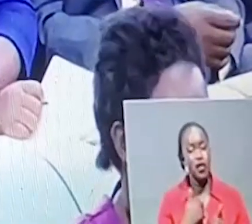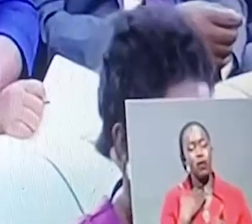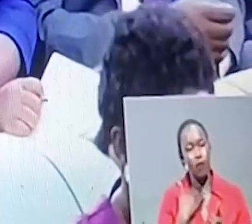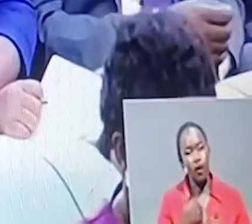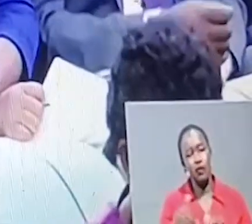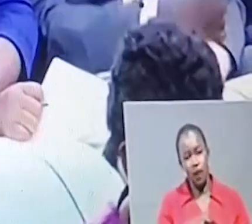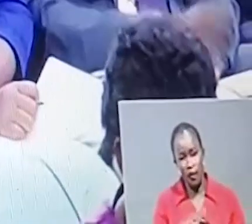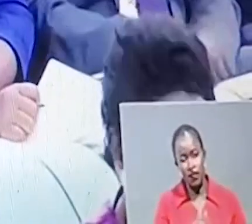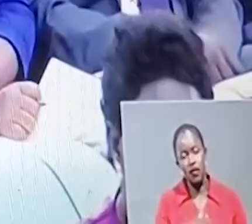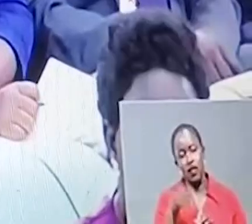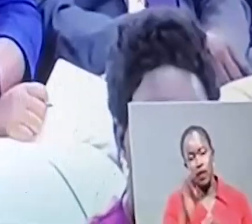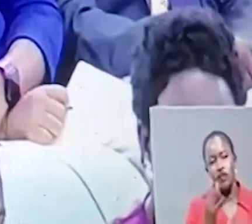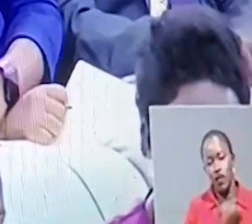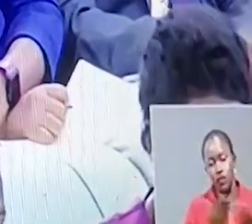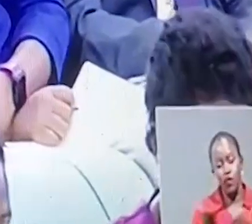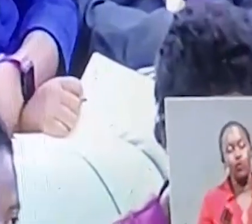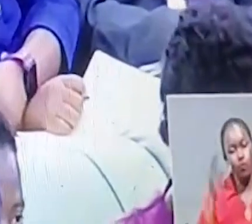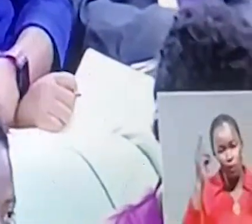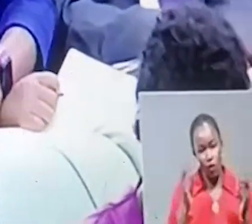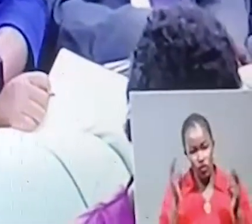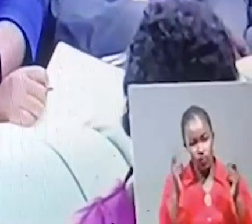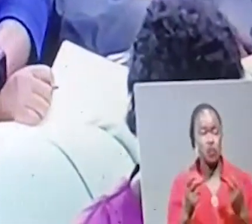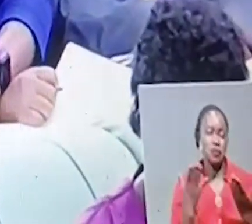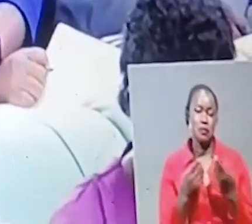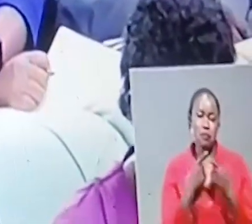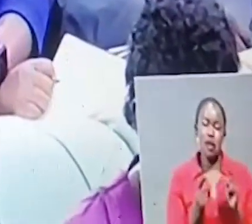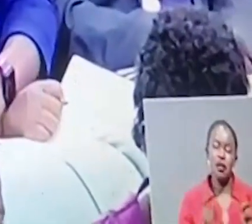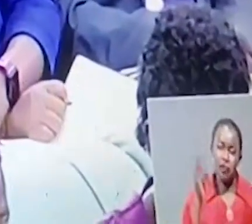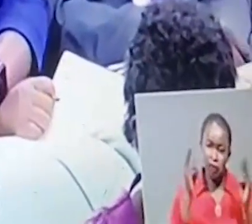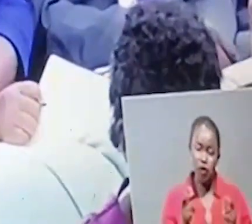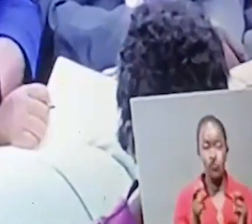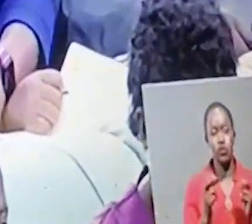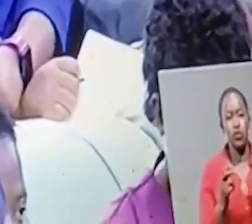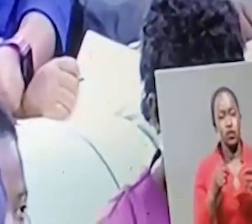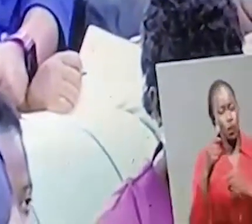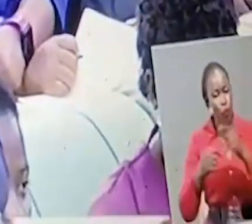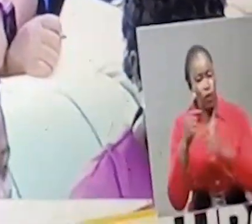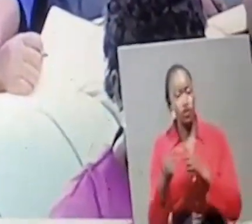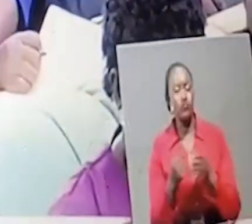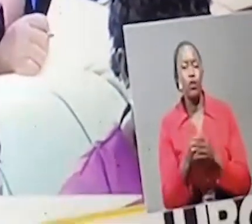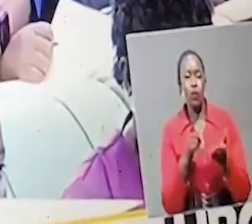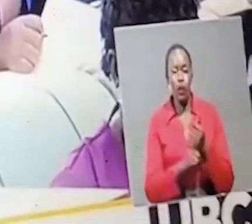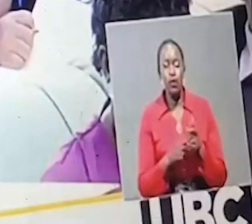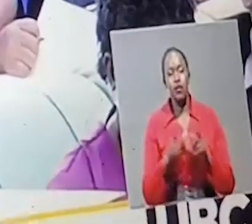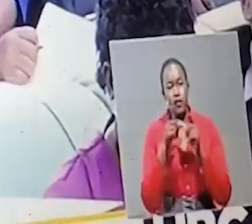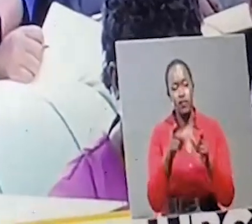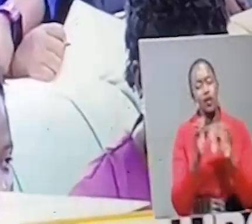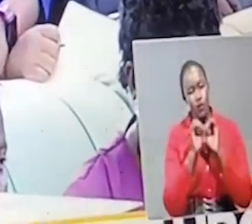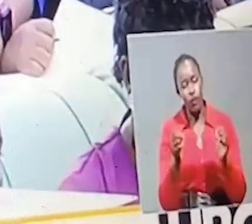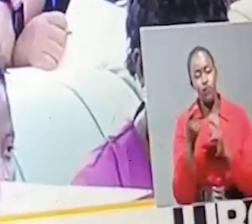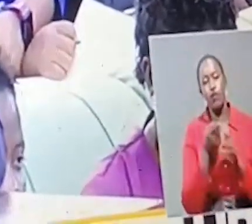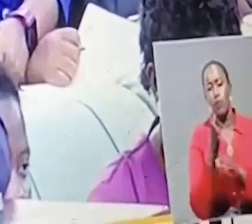members, if at all they brought the motions and the motions carried the day and they have not yet gotten the certificates from the Minister of